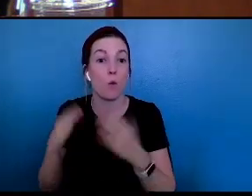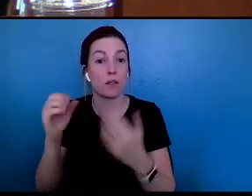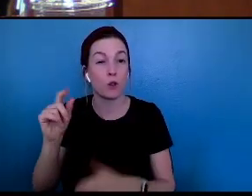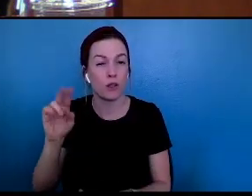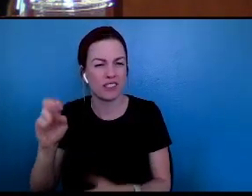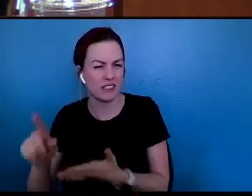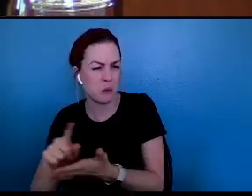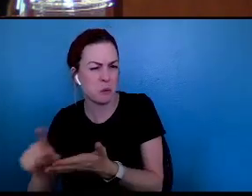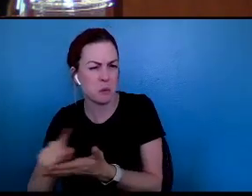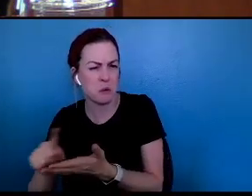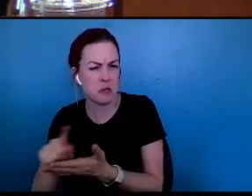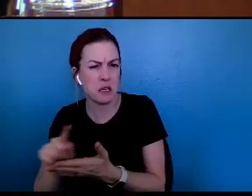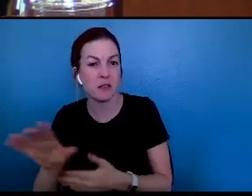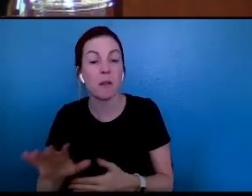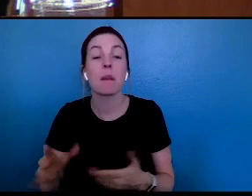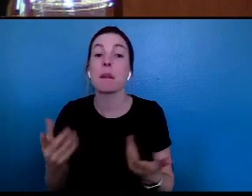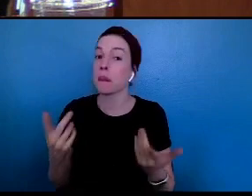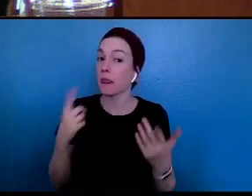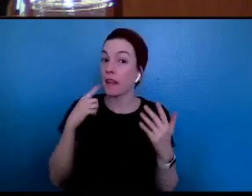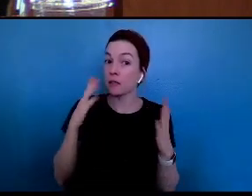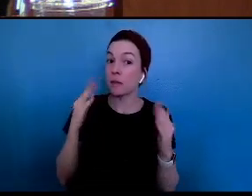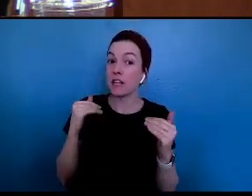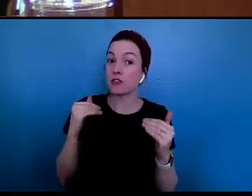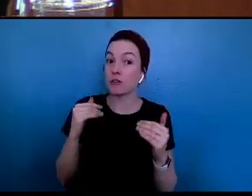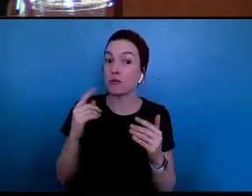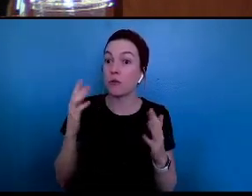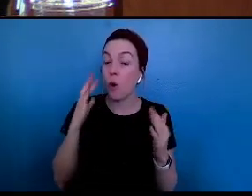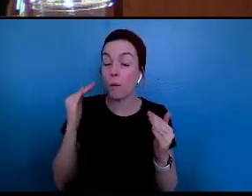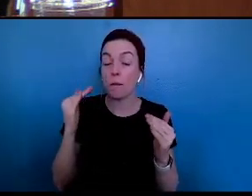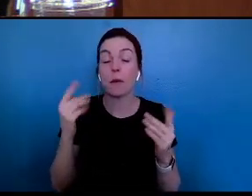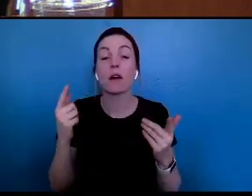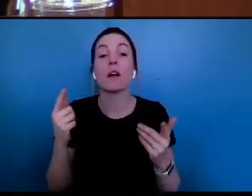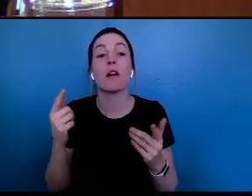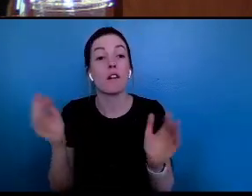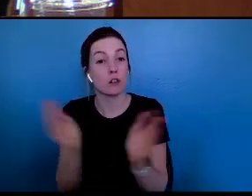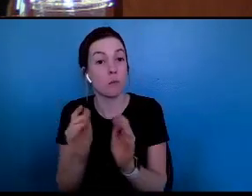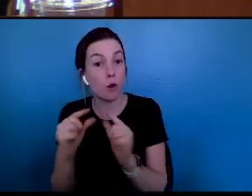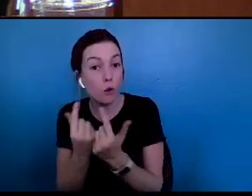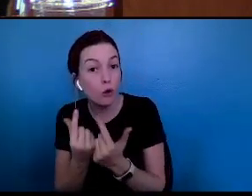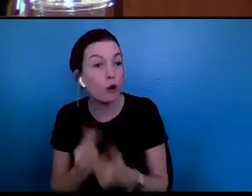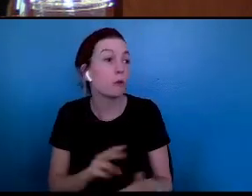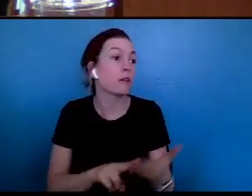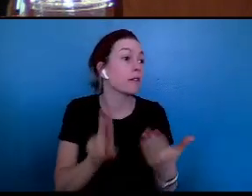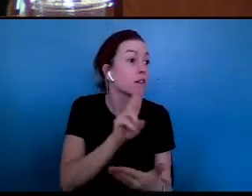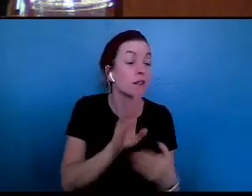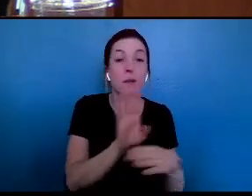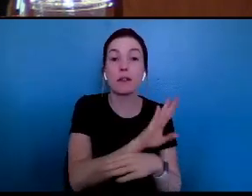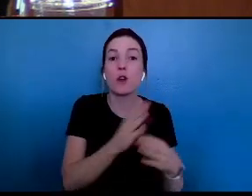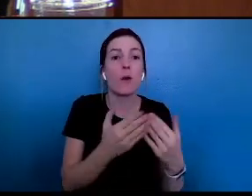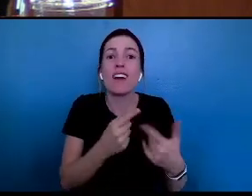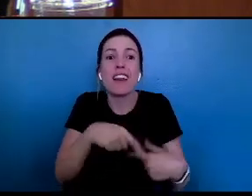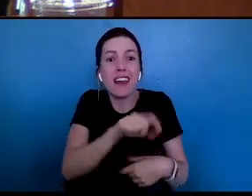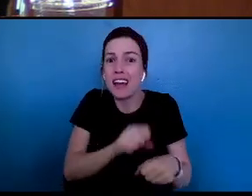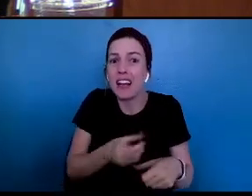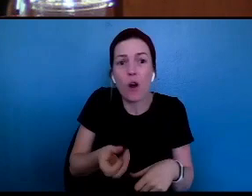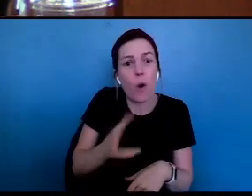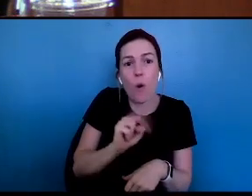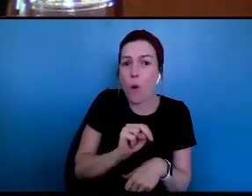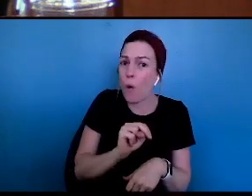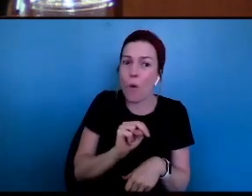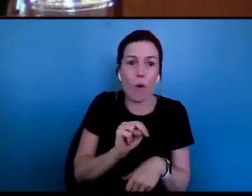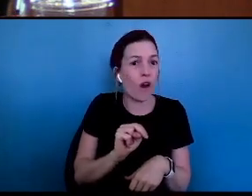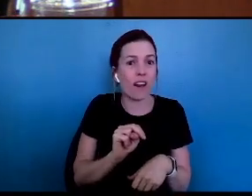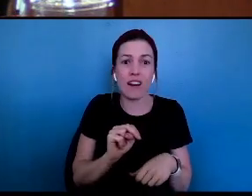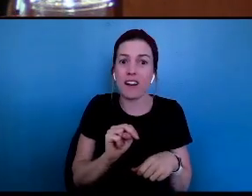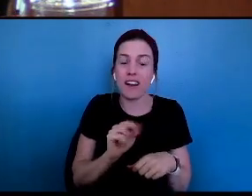our expectation is that a small group, a university, a business, or whatever, will just run their internal alignment assemblies and stack